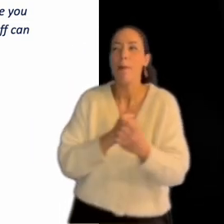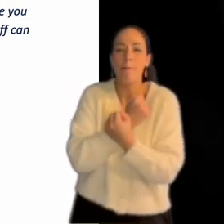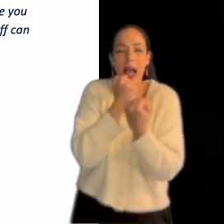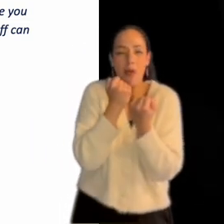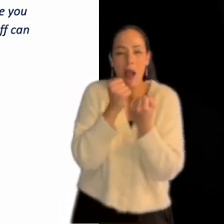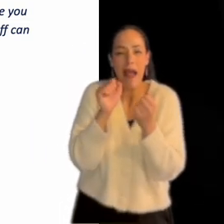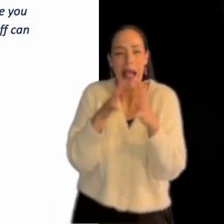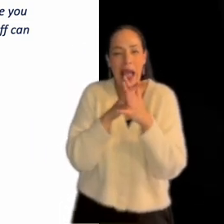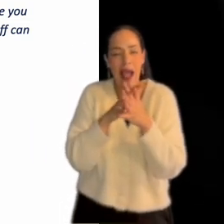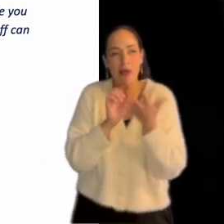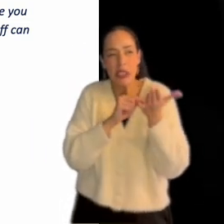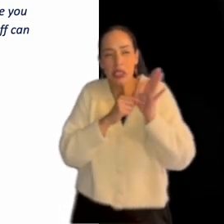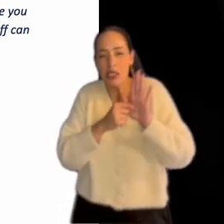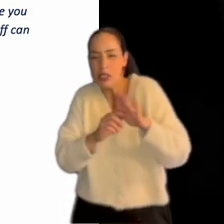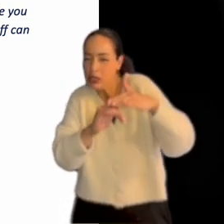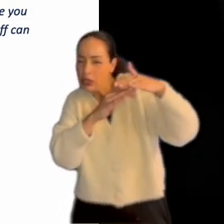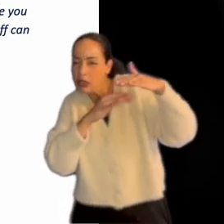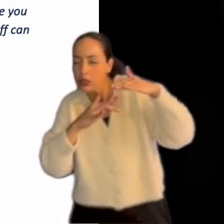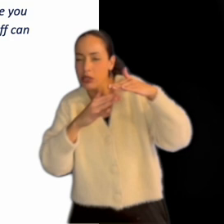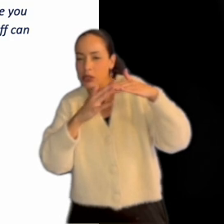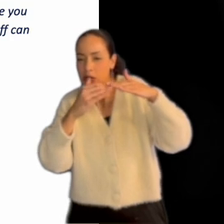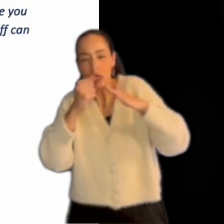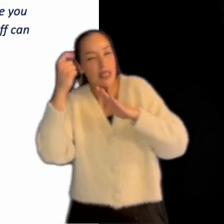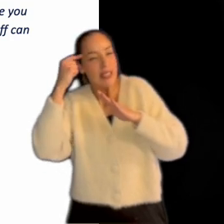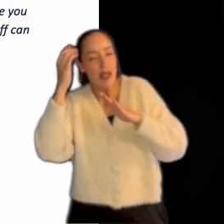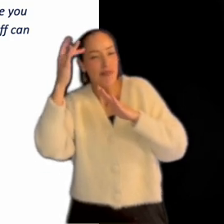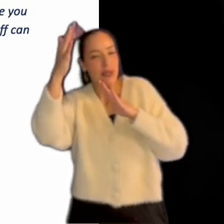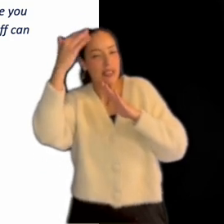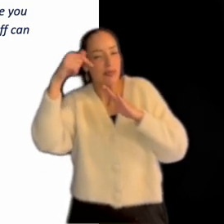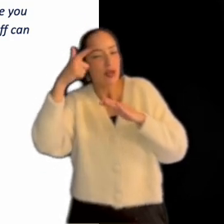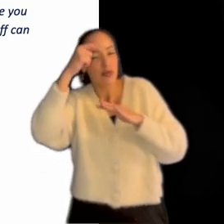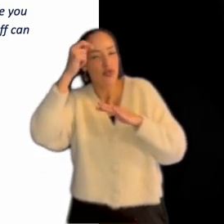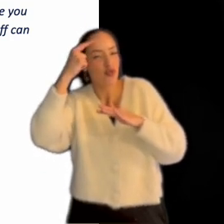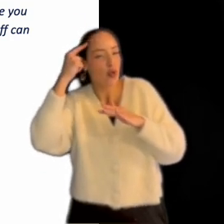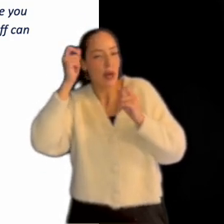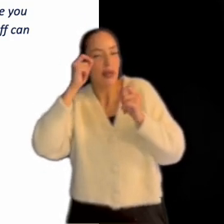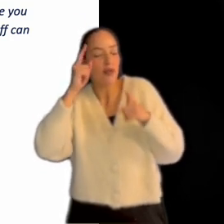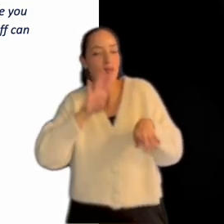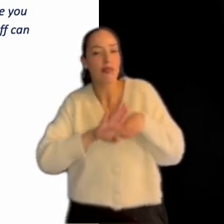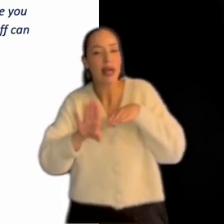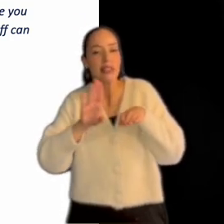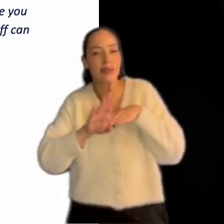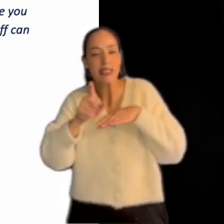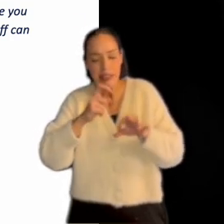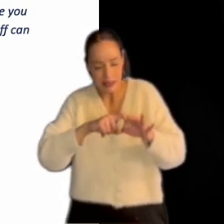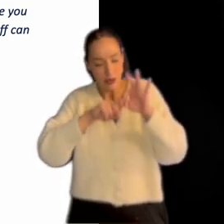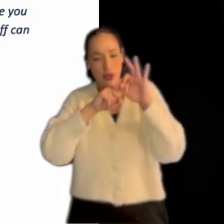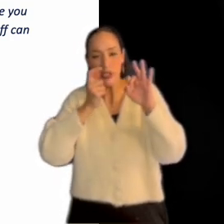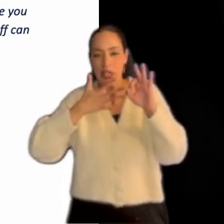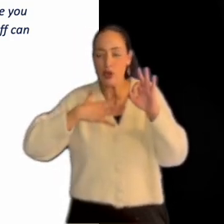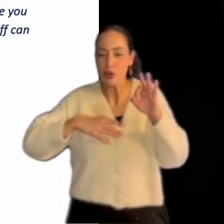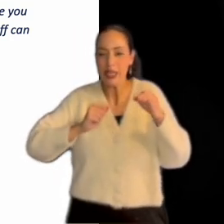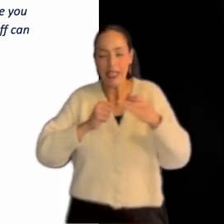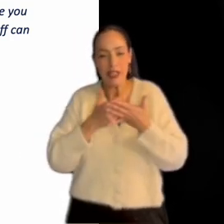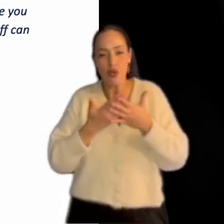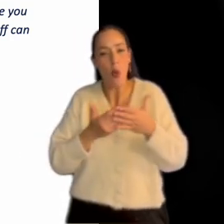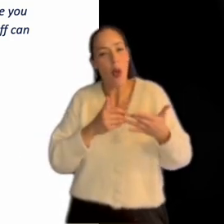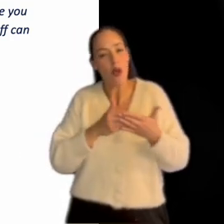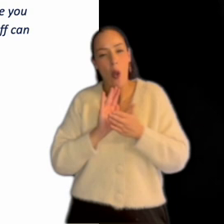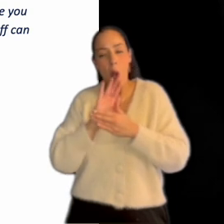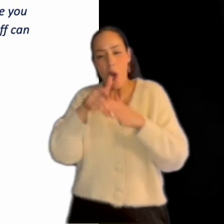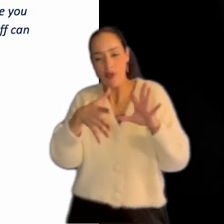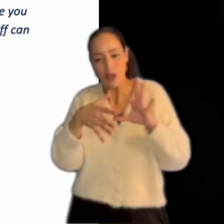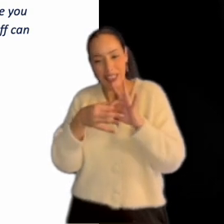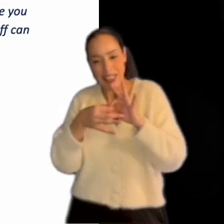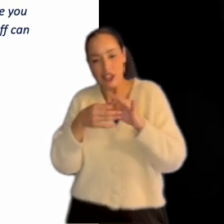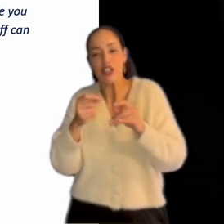principles of trauma-informed practice, the qualities needed to reach beyond connection to offer reconnection instead. Think about joining someone